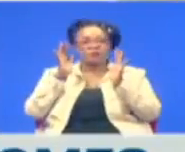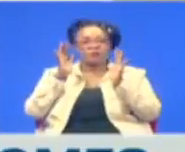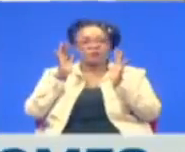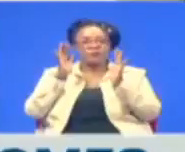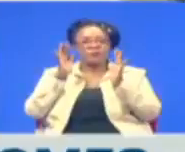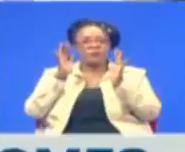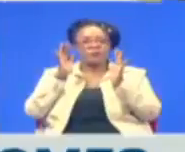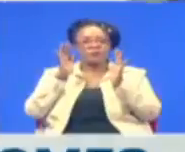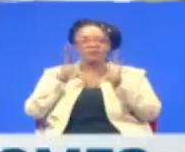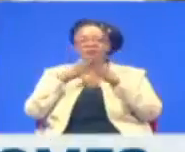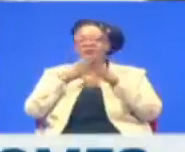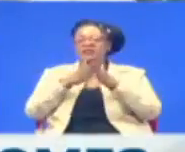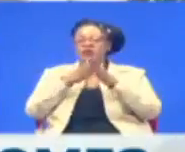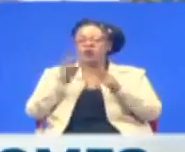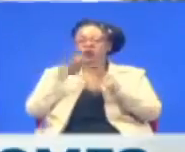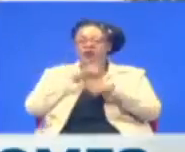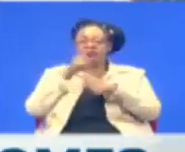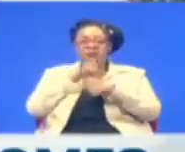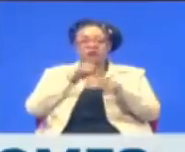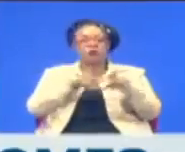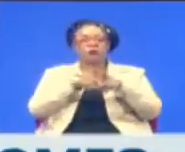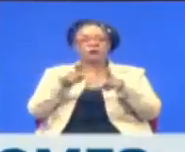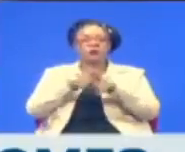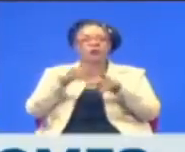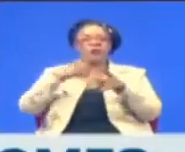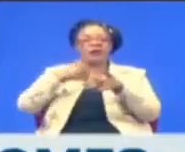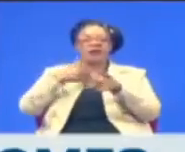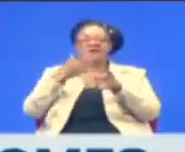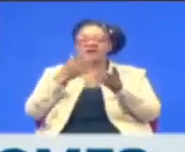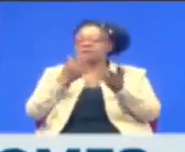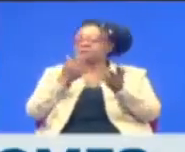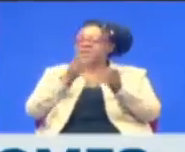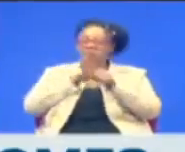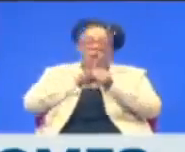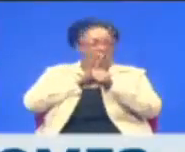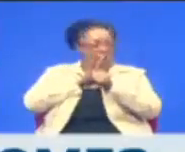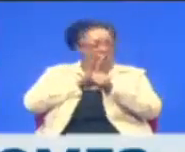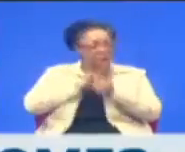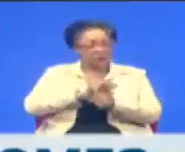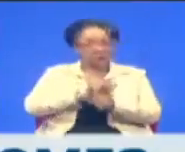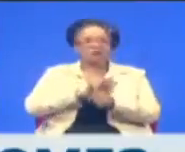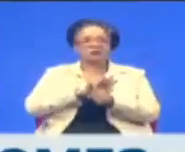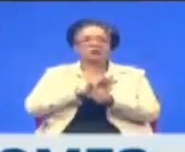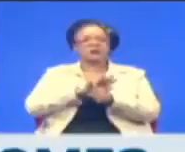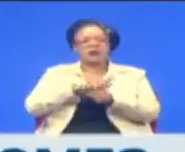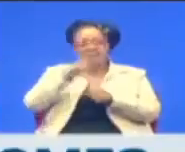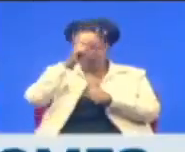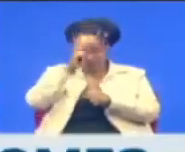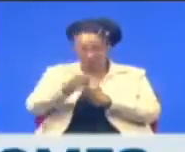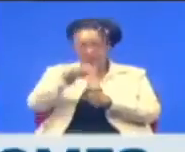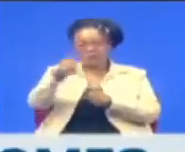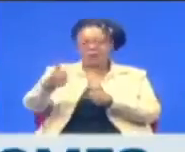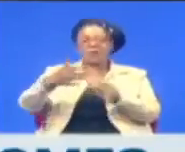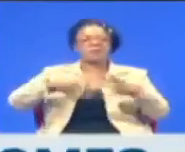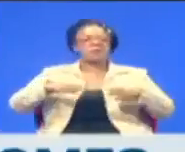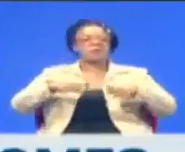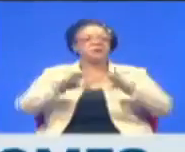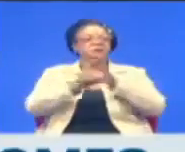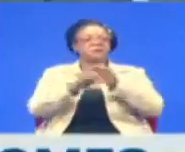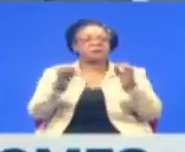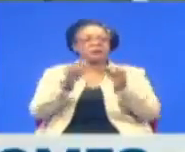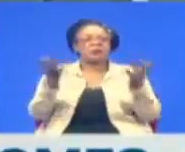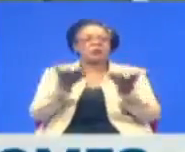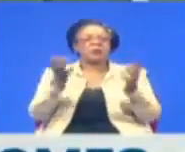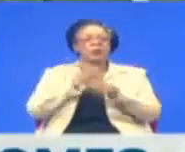sexual harassment, they claim to also face mistreatment and disrespect from other people in the households where they